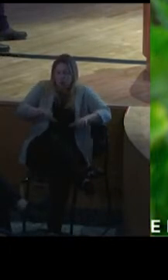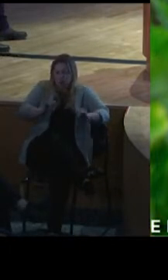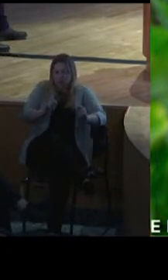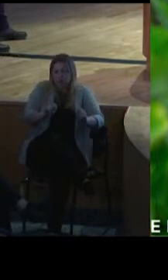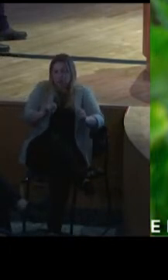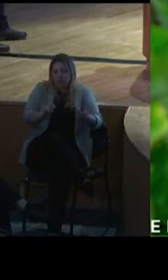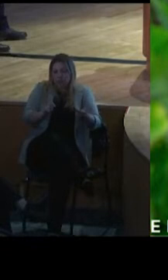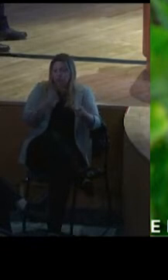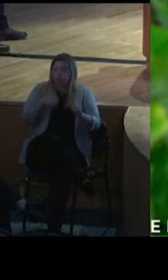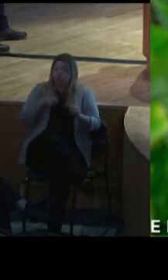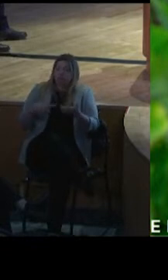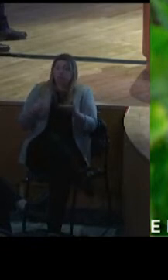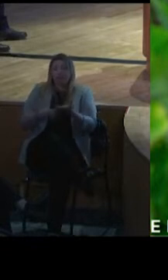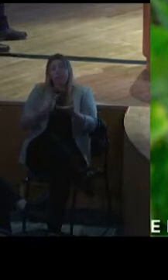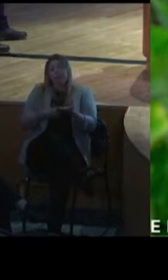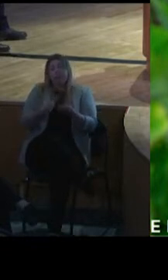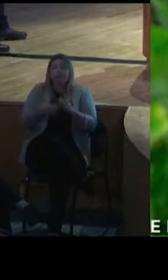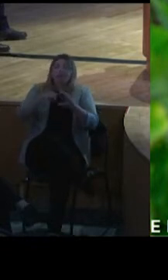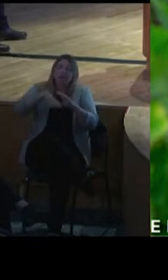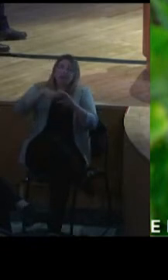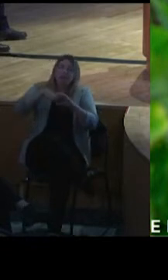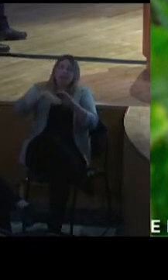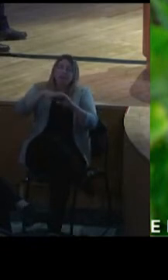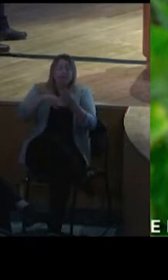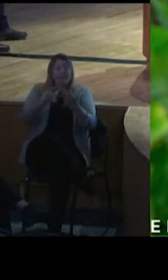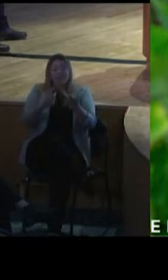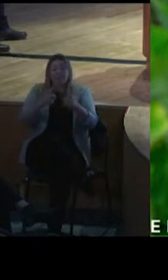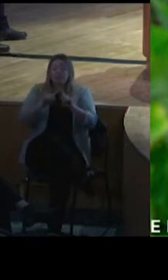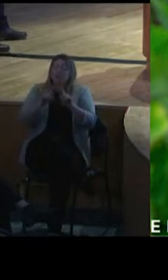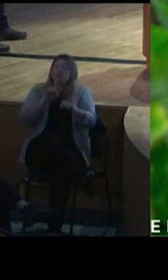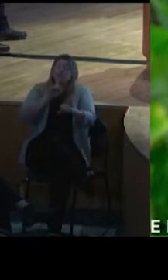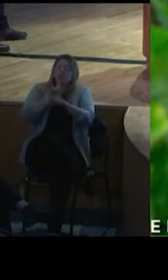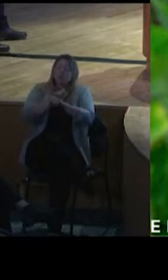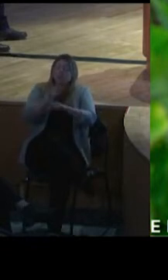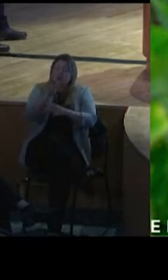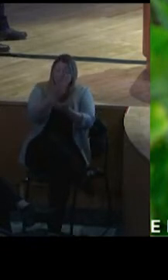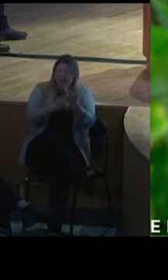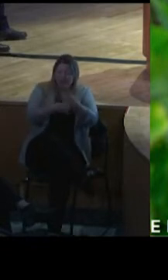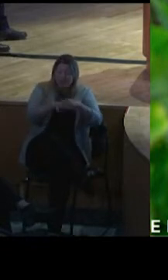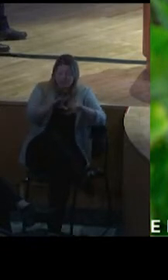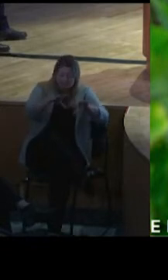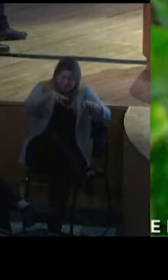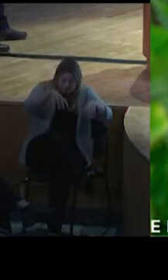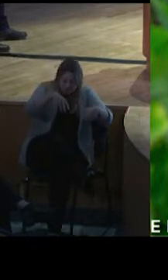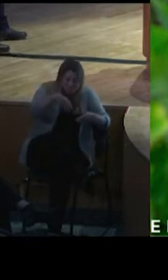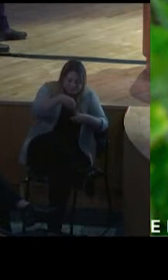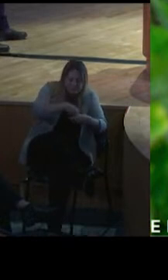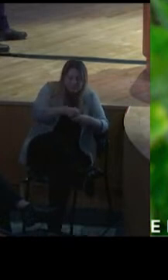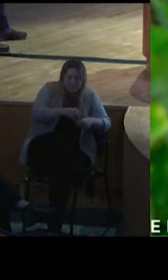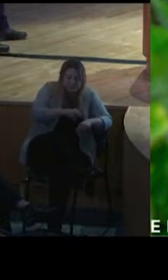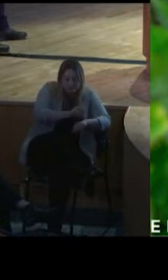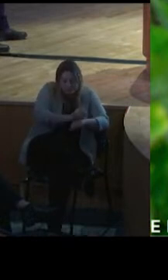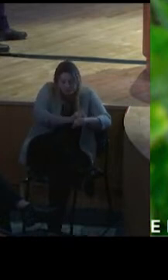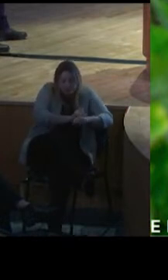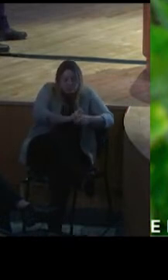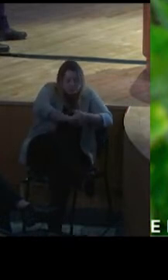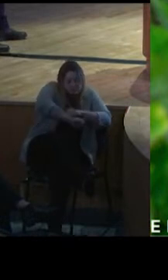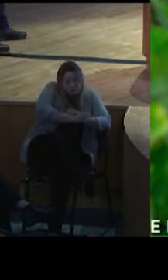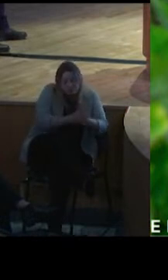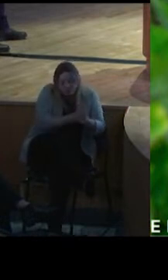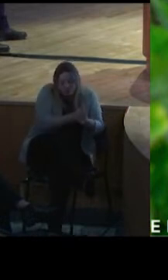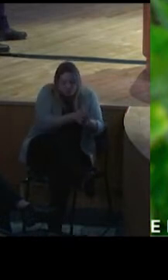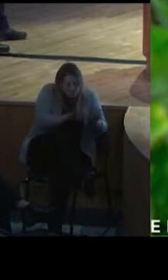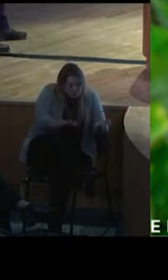we can talk about it all we want, but until you put your hands in the soil in Hawaii, only then will you really know